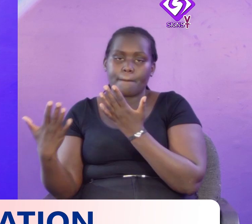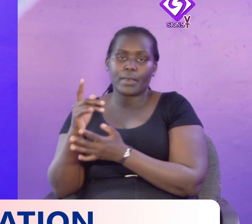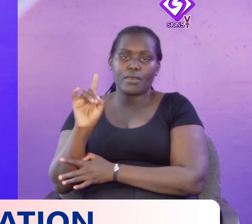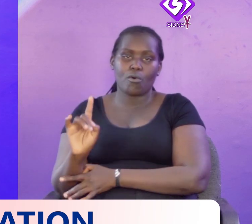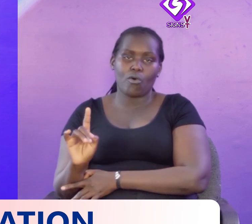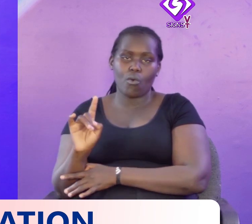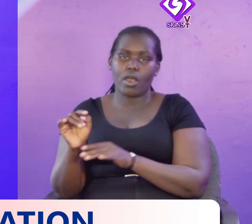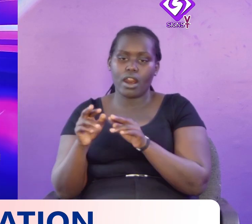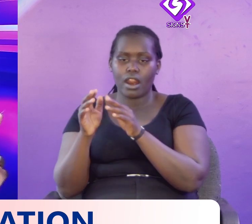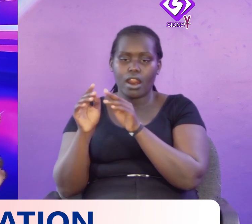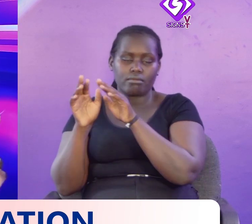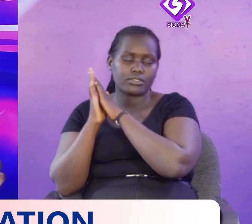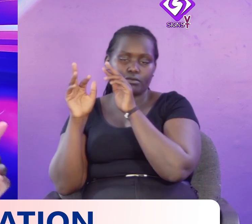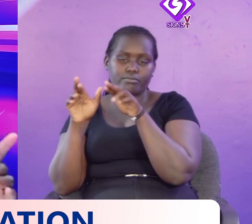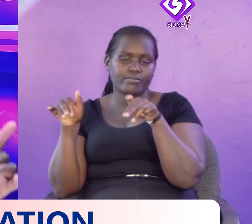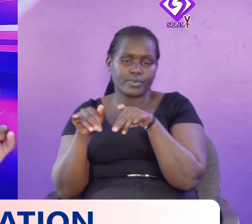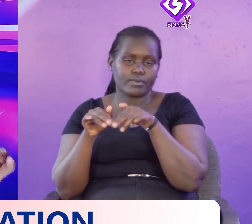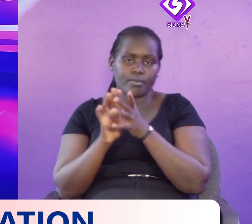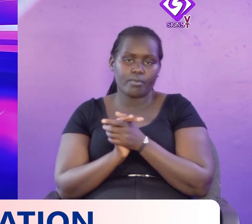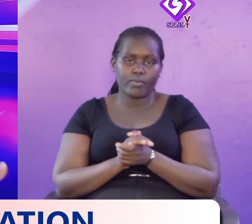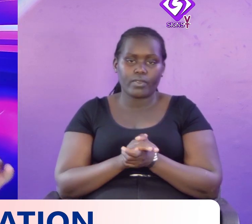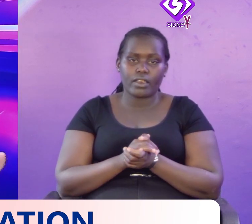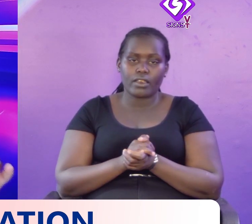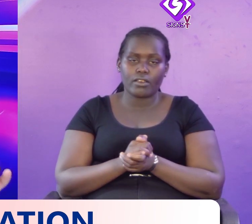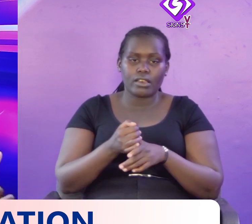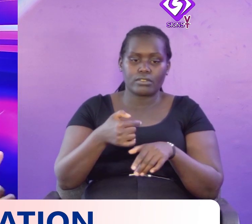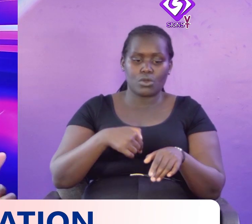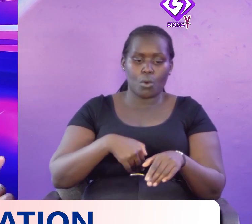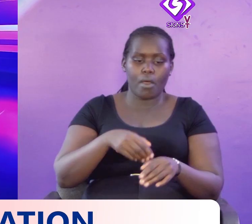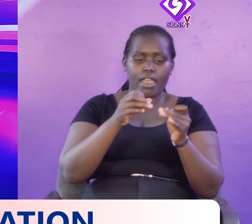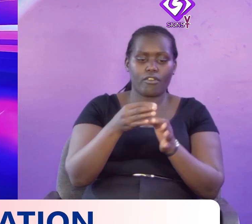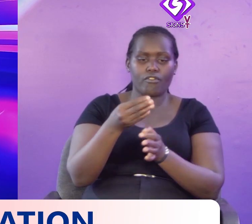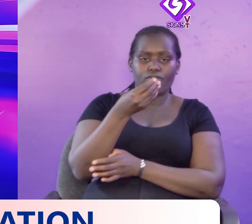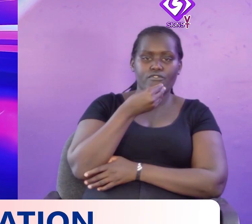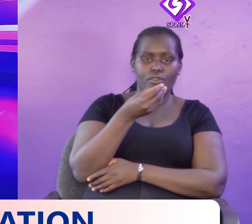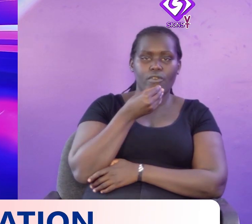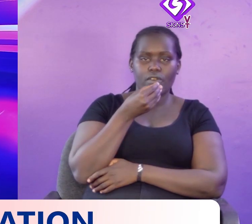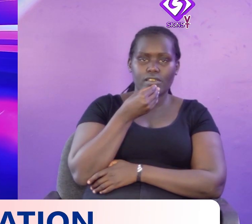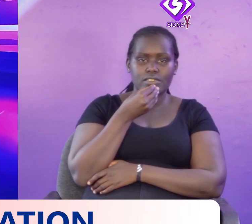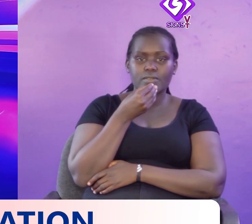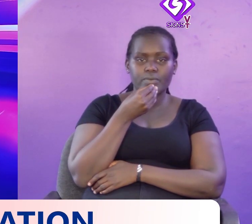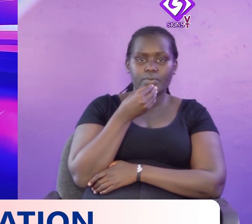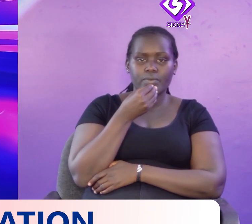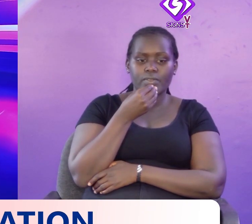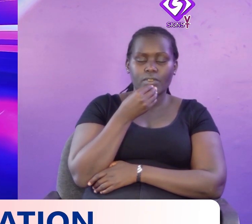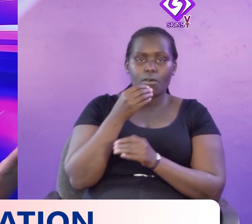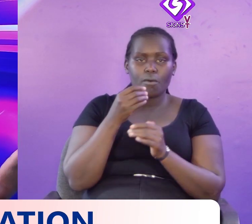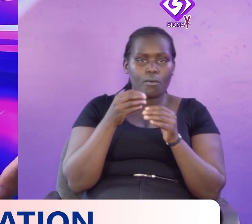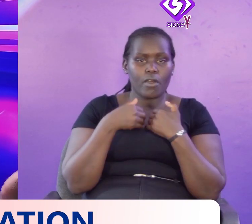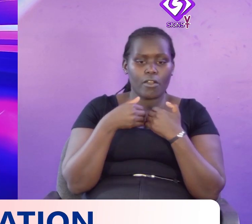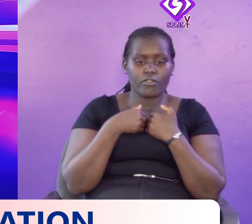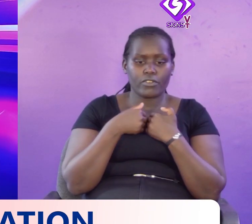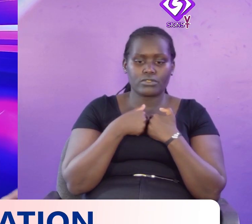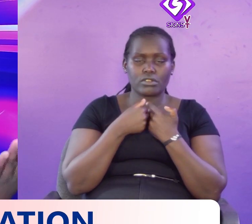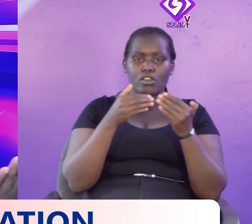in a day, Mr. Jonah, even tumbo peke yake ukilisha, you can only take enough. There is a place where God will cut that